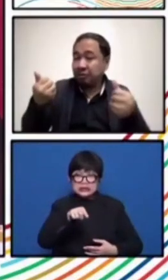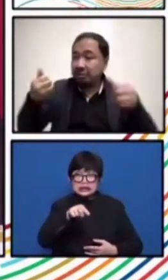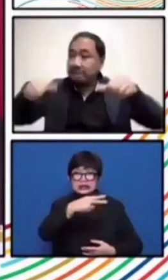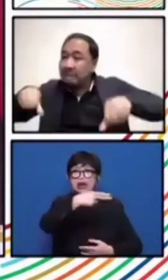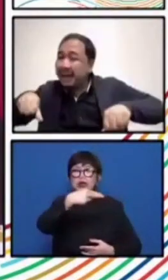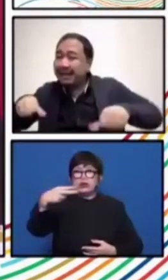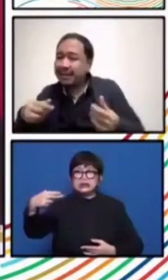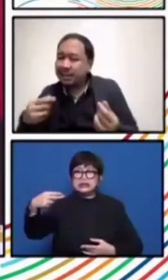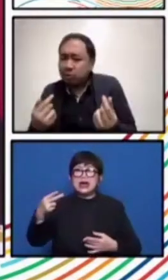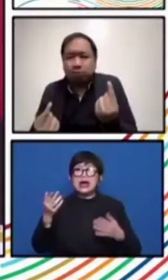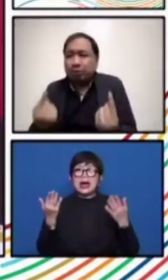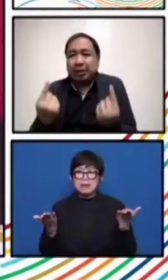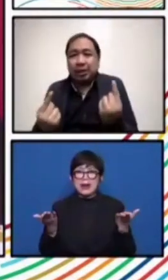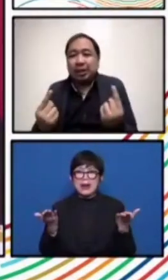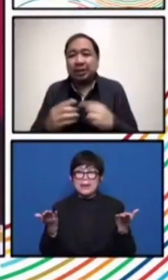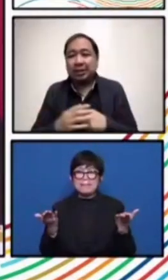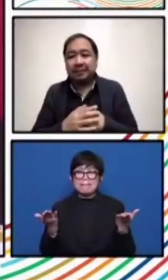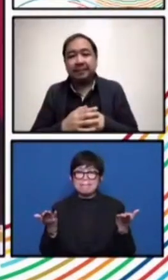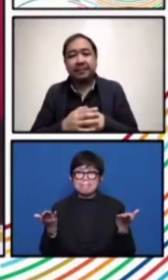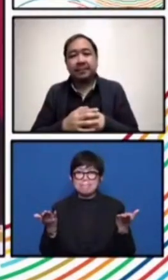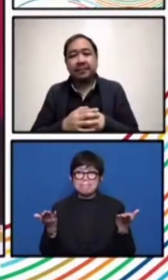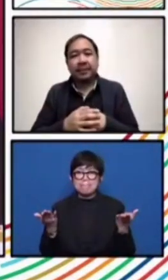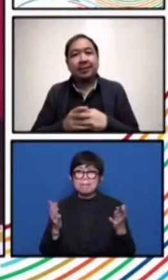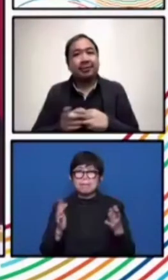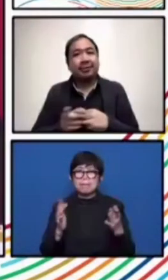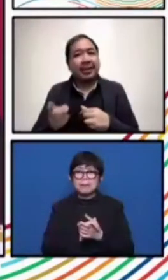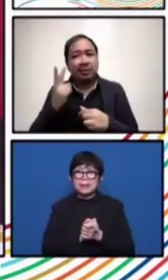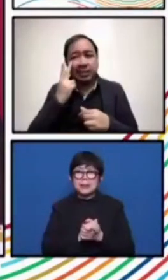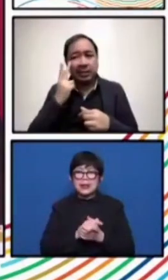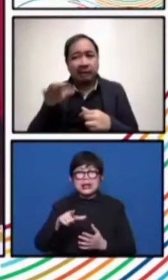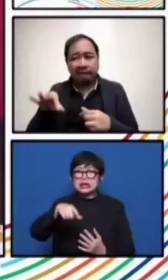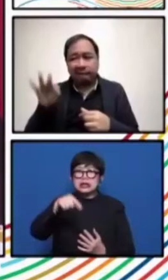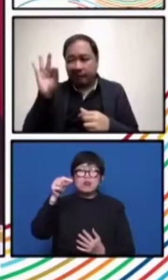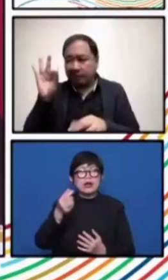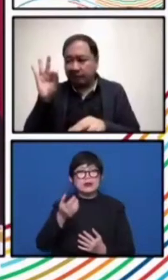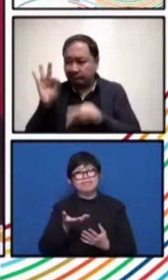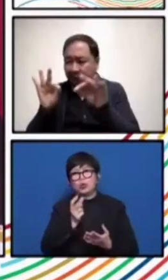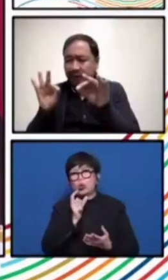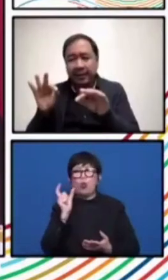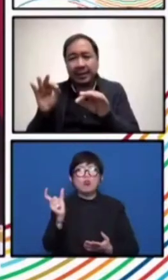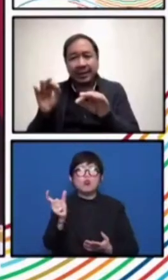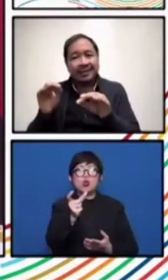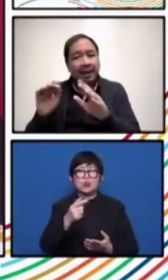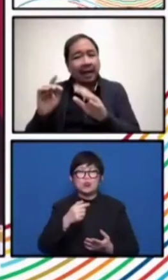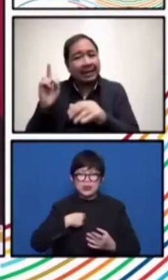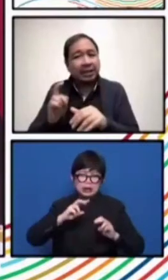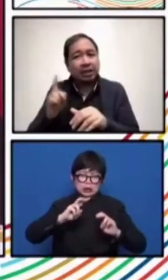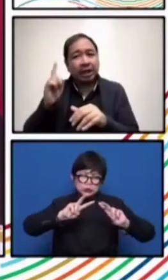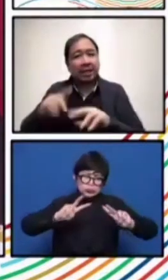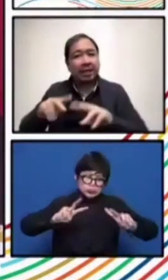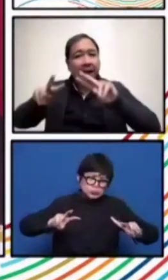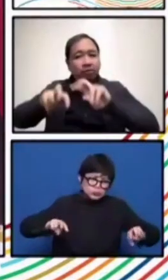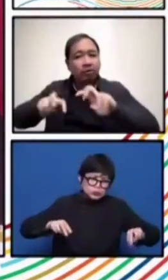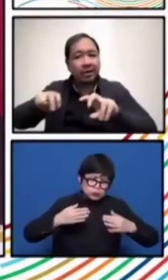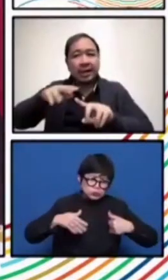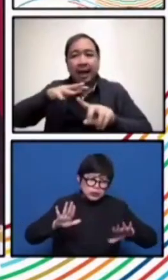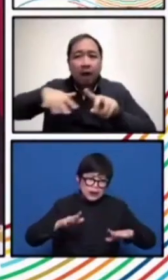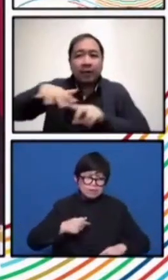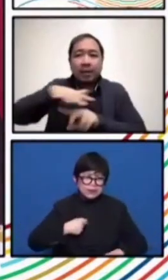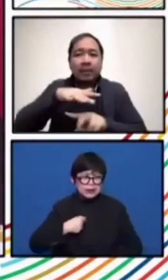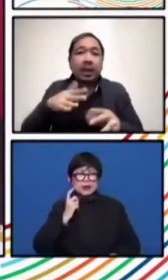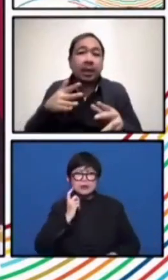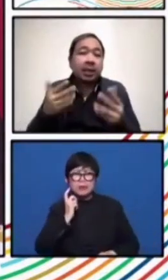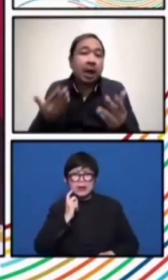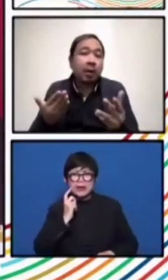and and those are just a few General findings of the study that we have done and that we are currently trying to address through